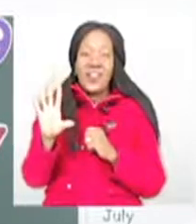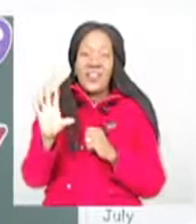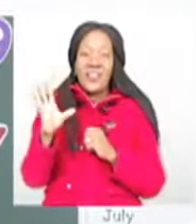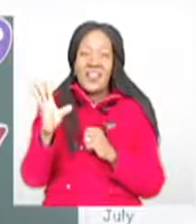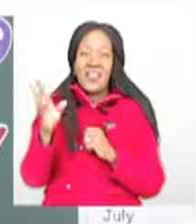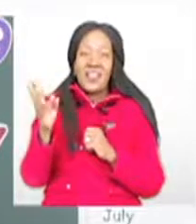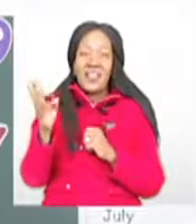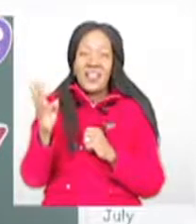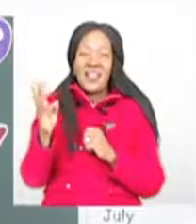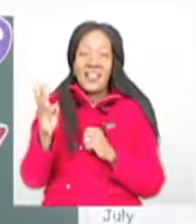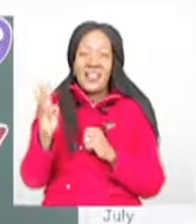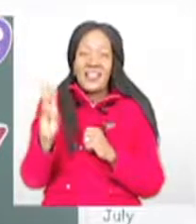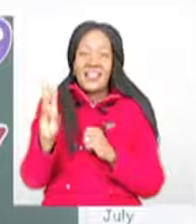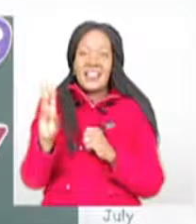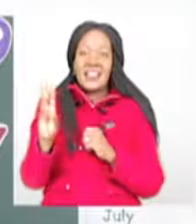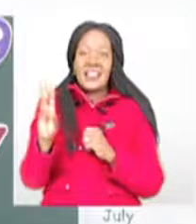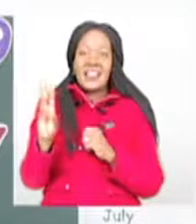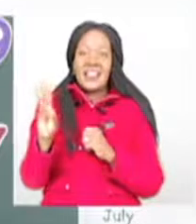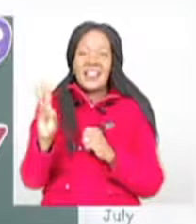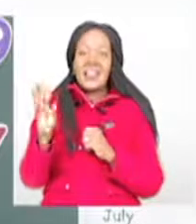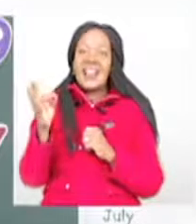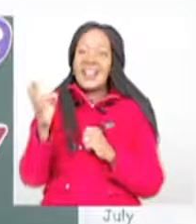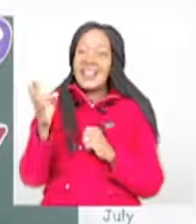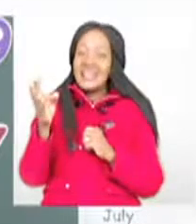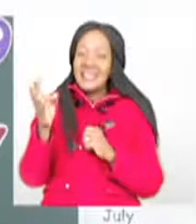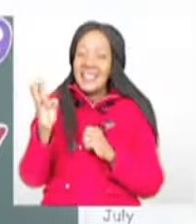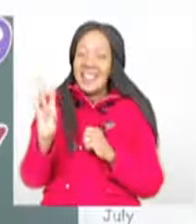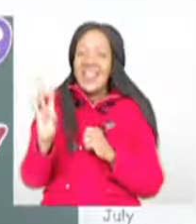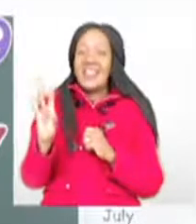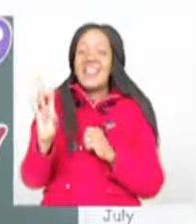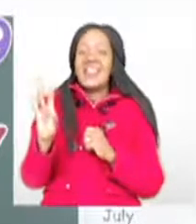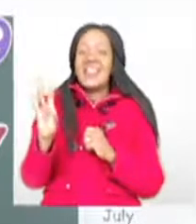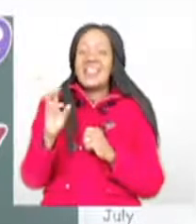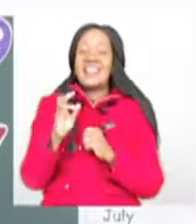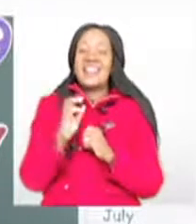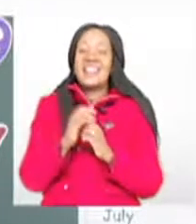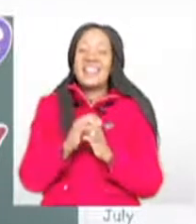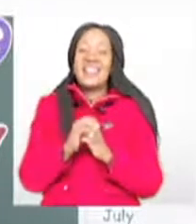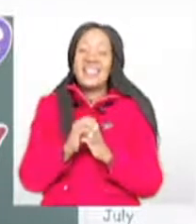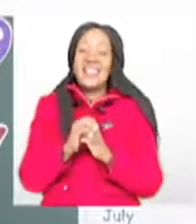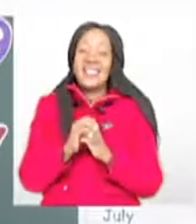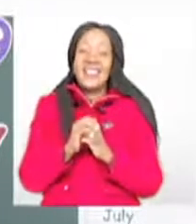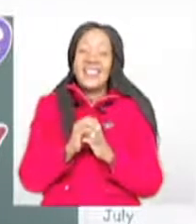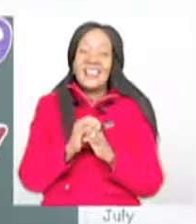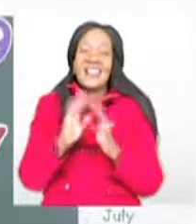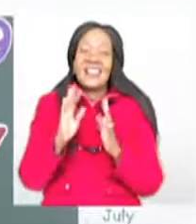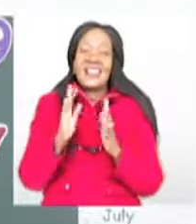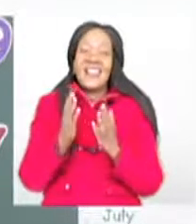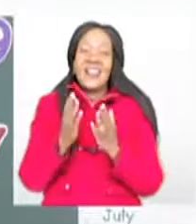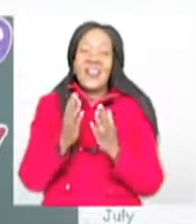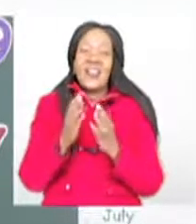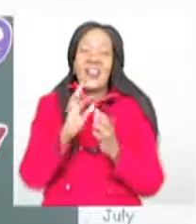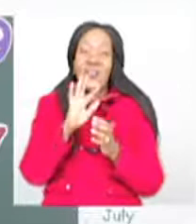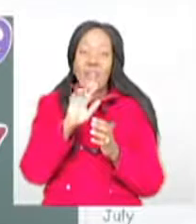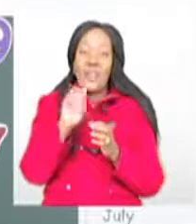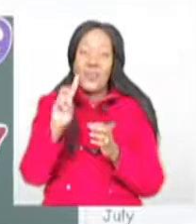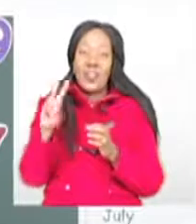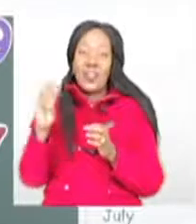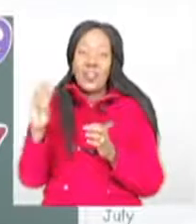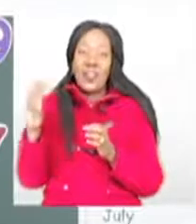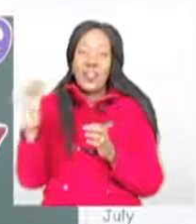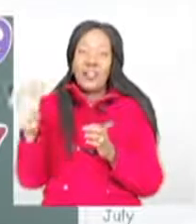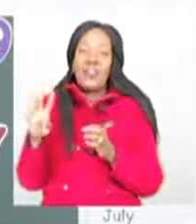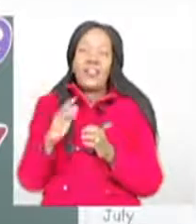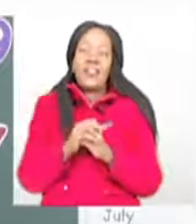5, 6, 7. That's how we count up